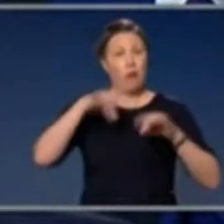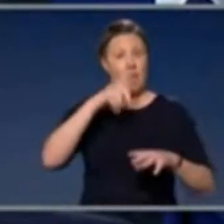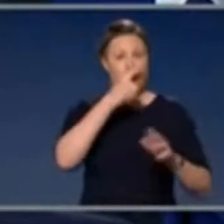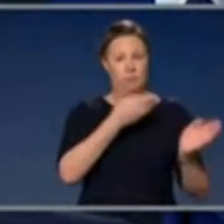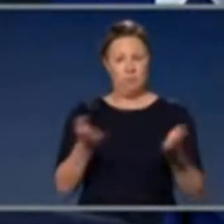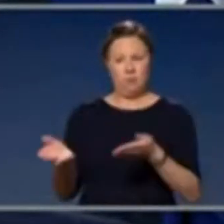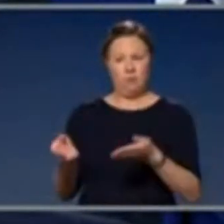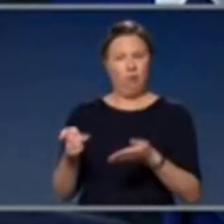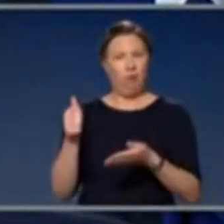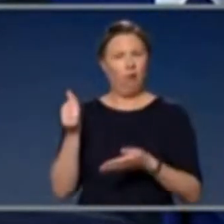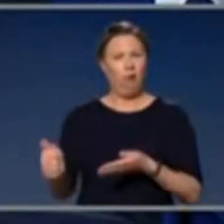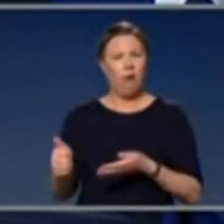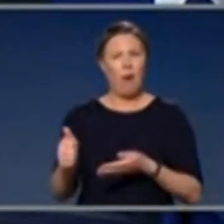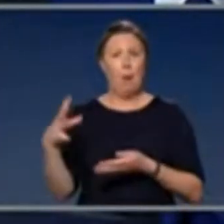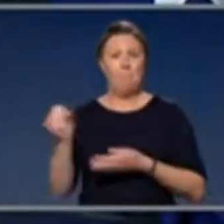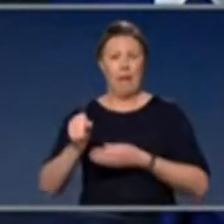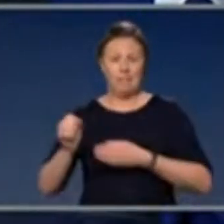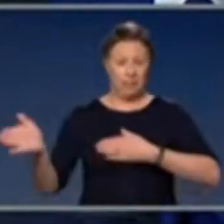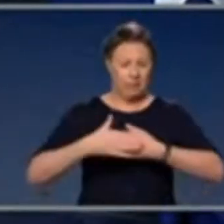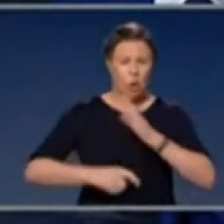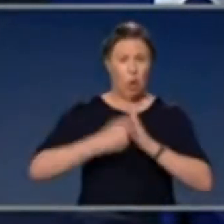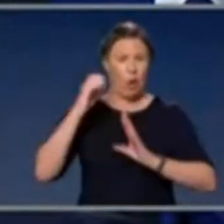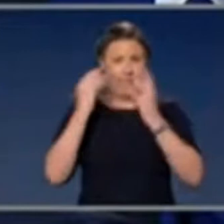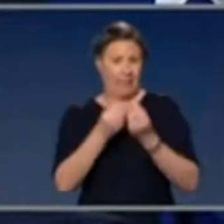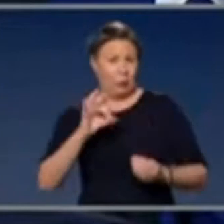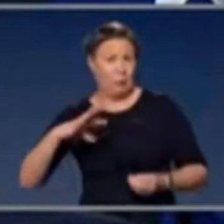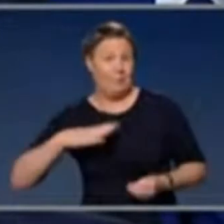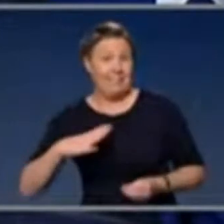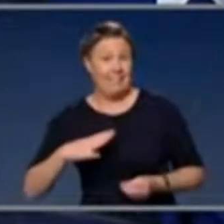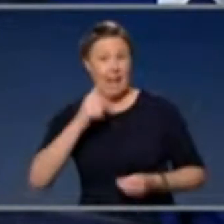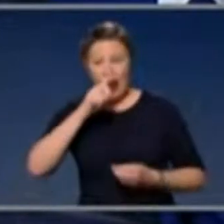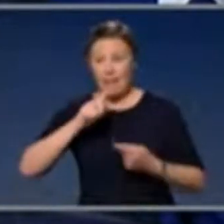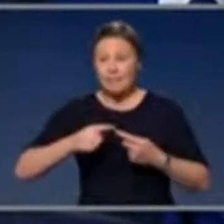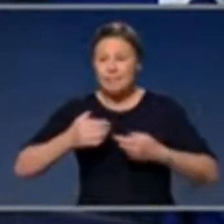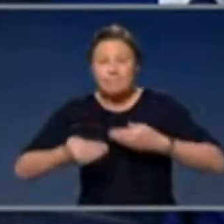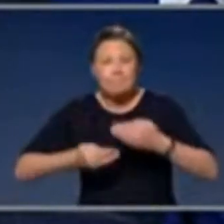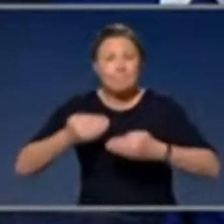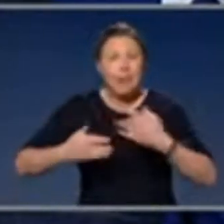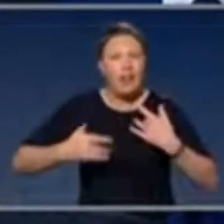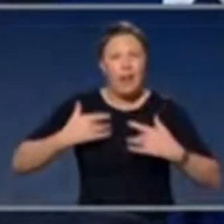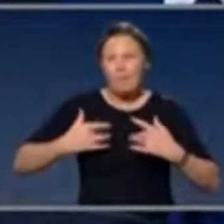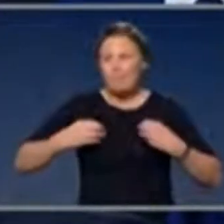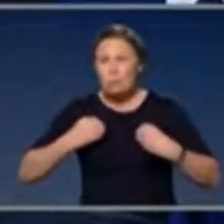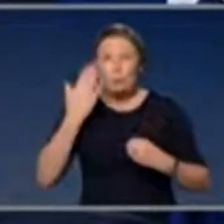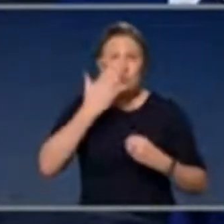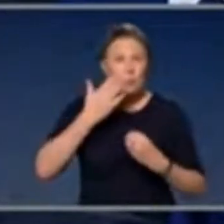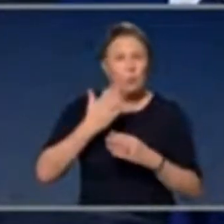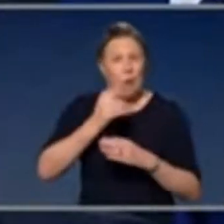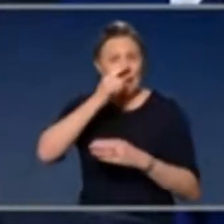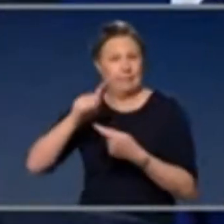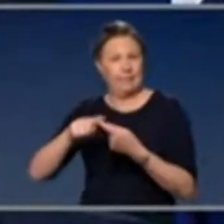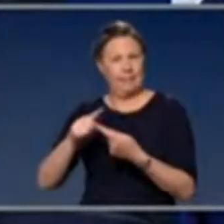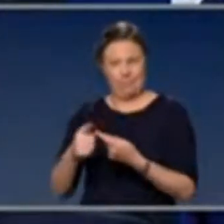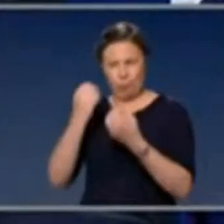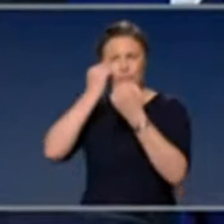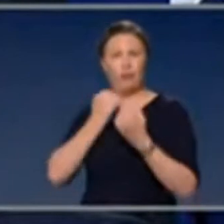Australians that the suppression strategy can be successfully pursued. And I think they demonstrate the way forward as